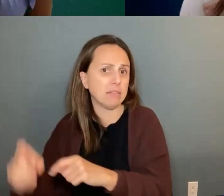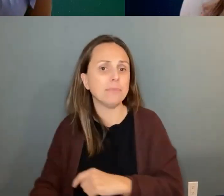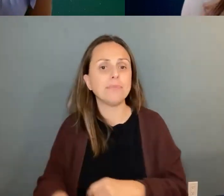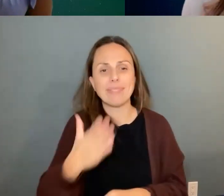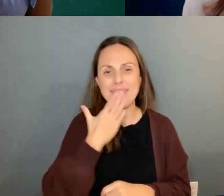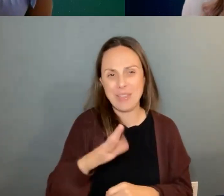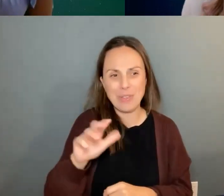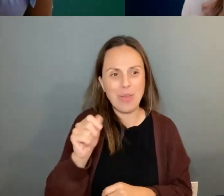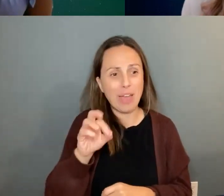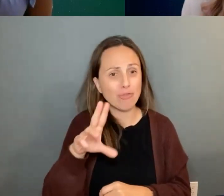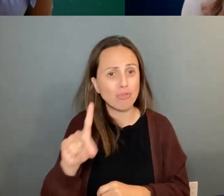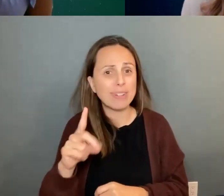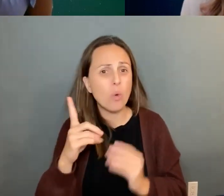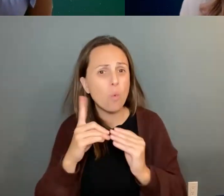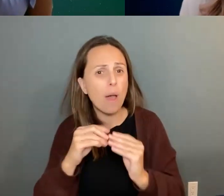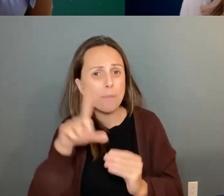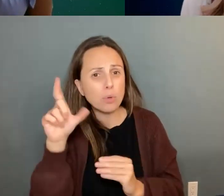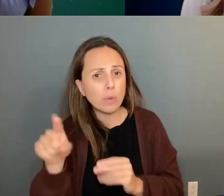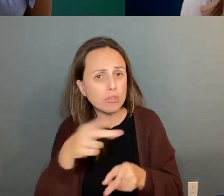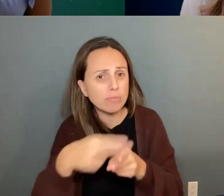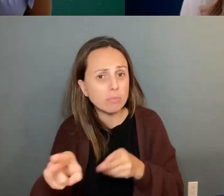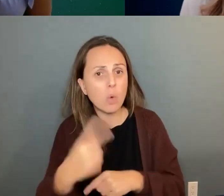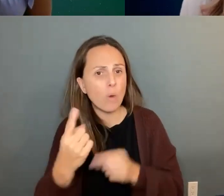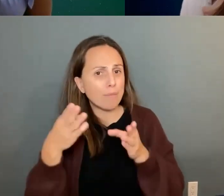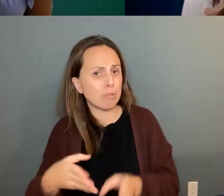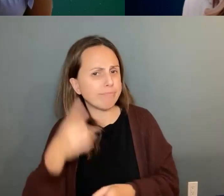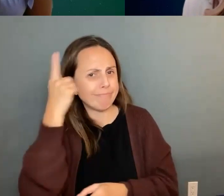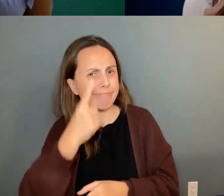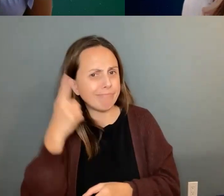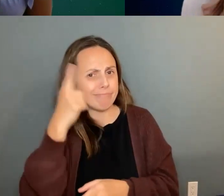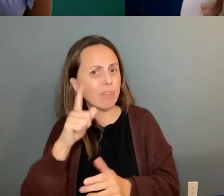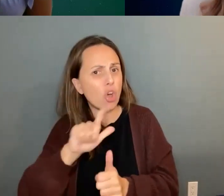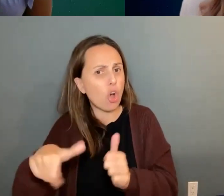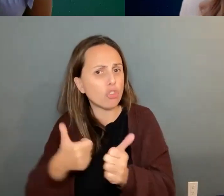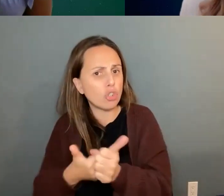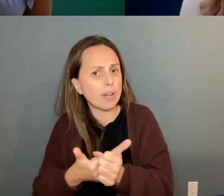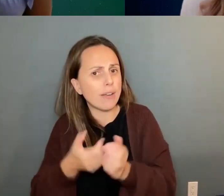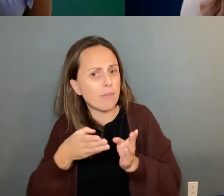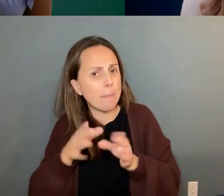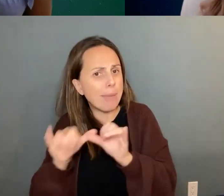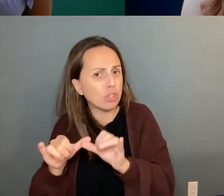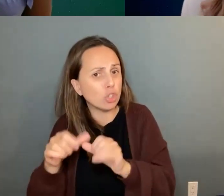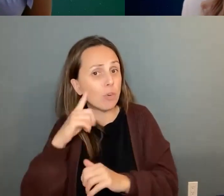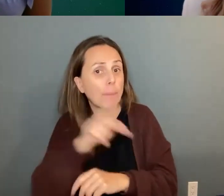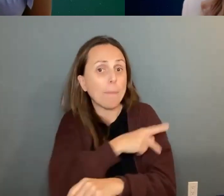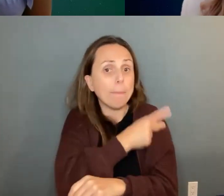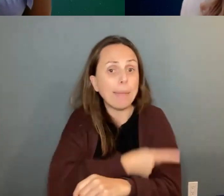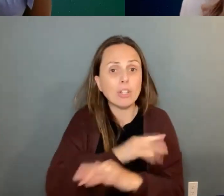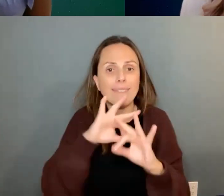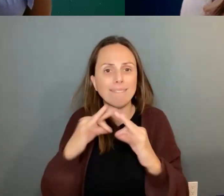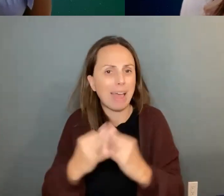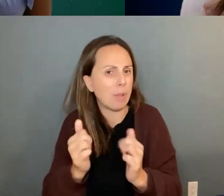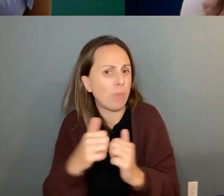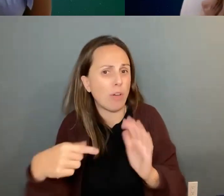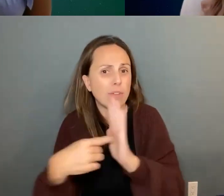thanks, Astrid. Maybe one quick question. Someone's just wondering about the alternative measures for those patients and families without,